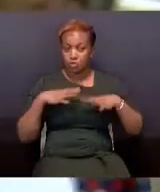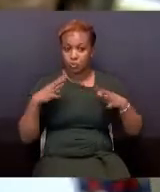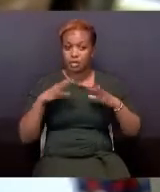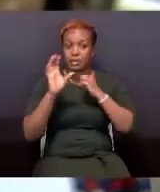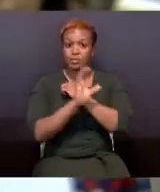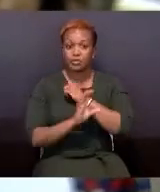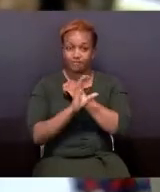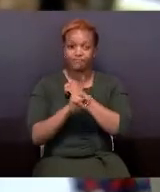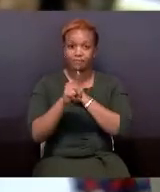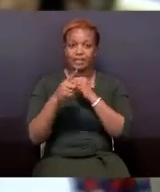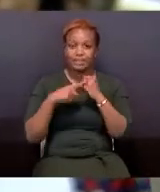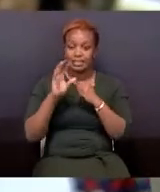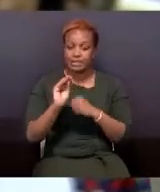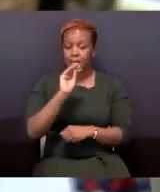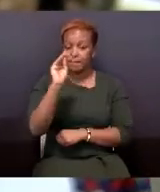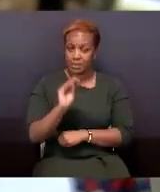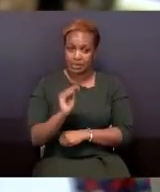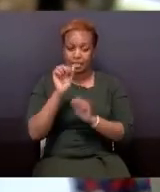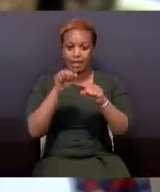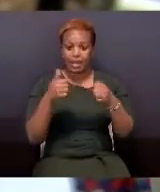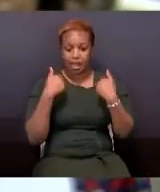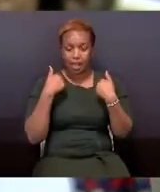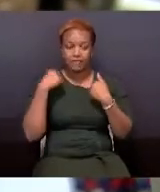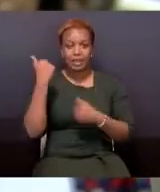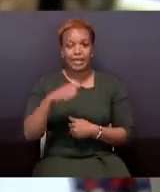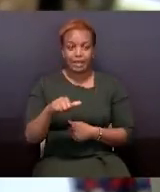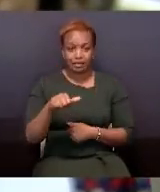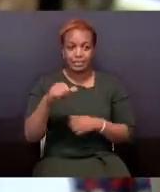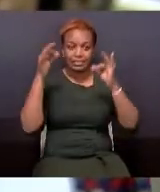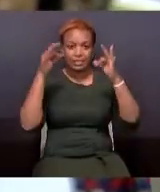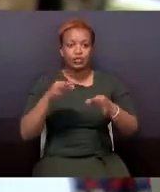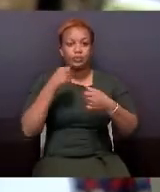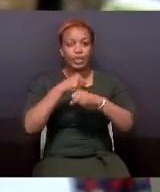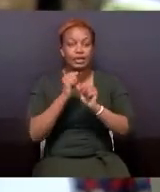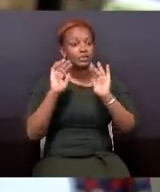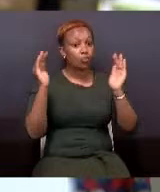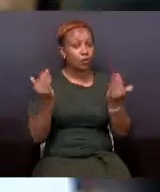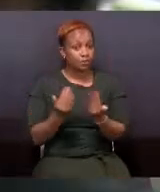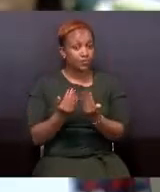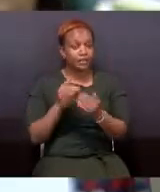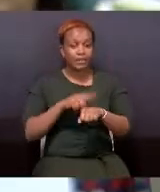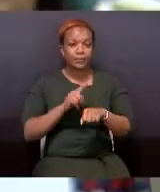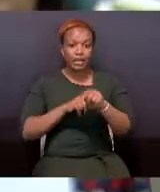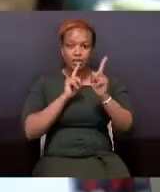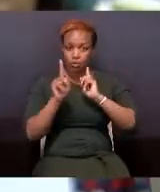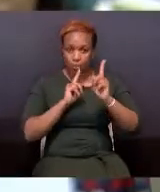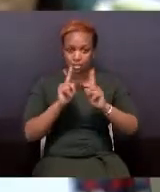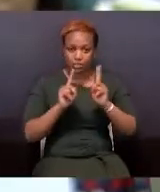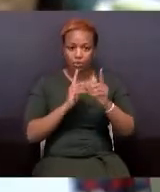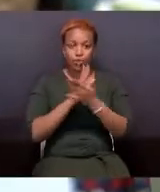can influence and have any decision made anywhere in the world. As I said in my address,